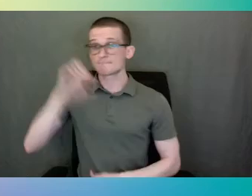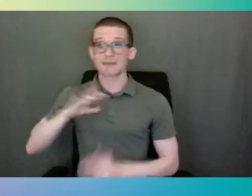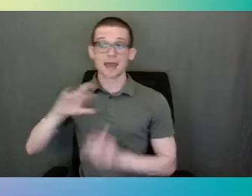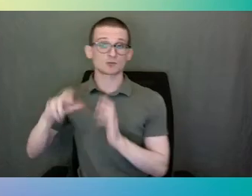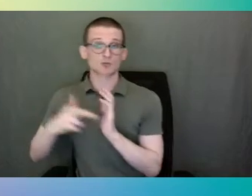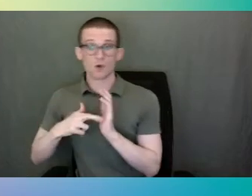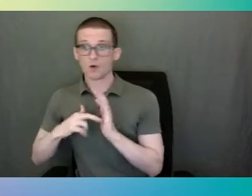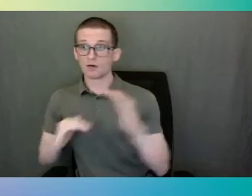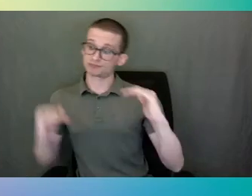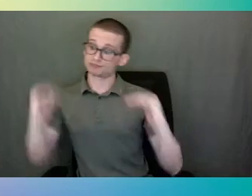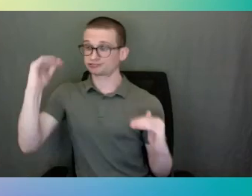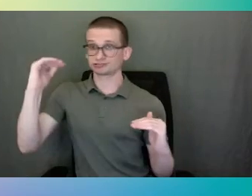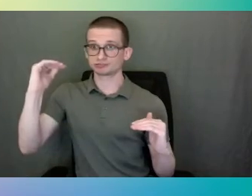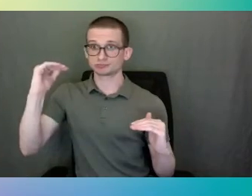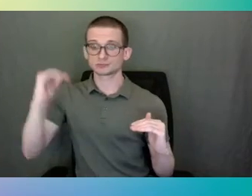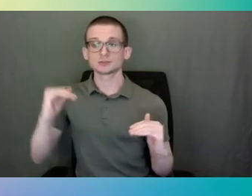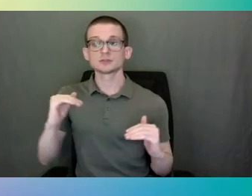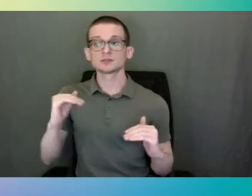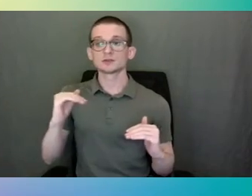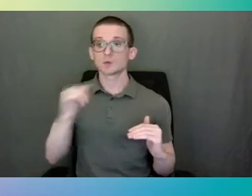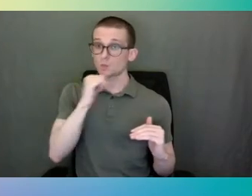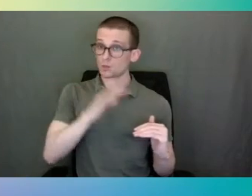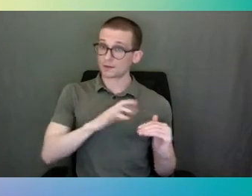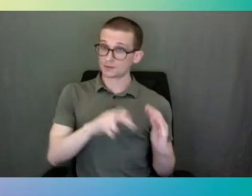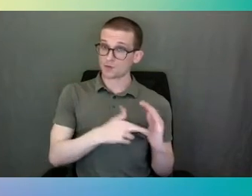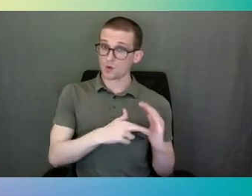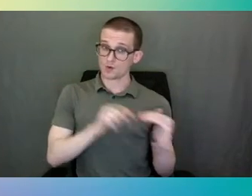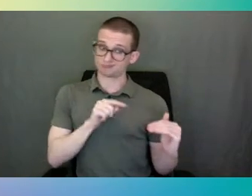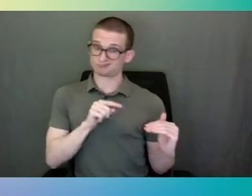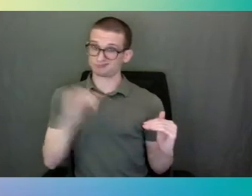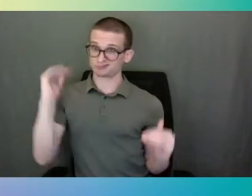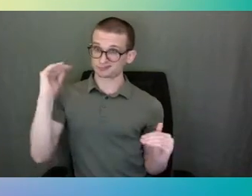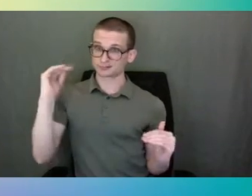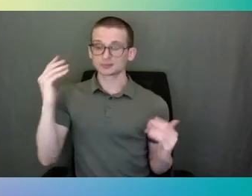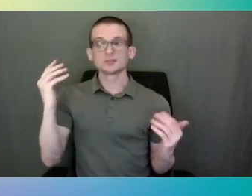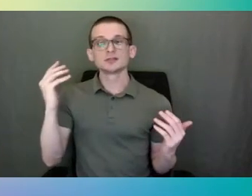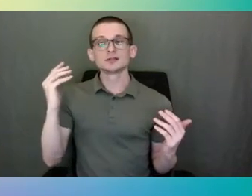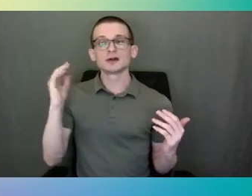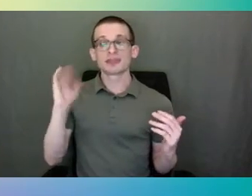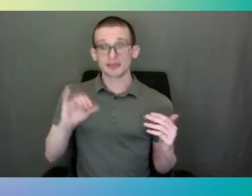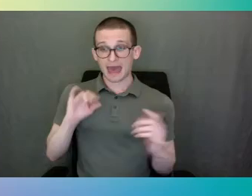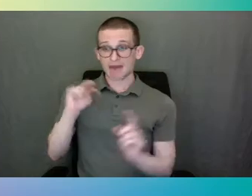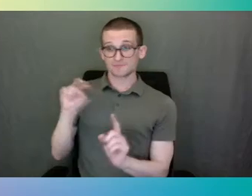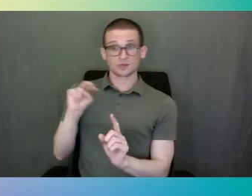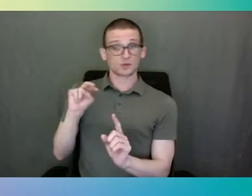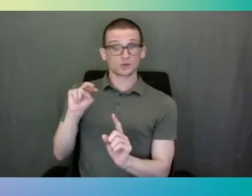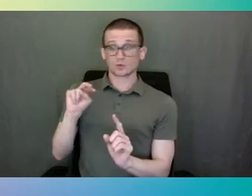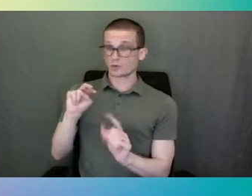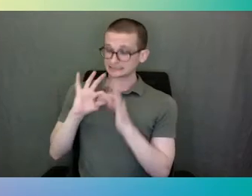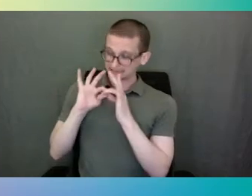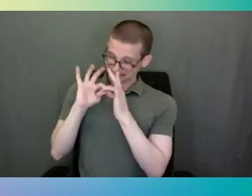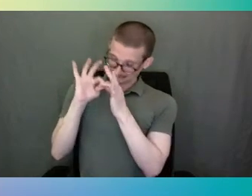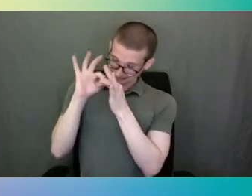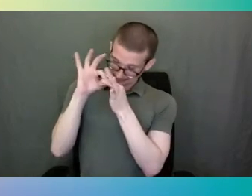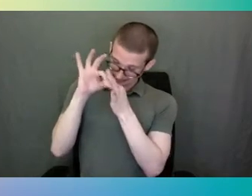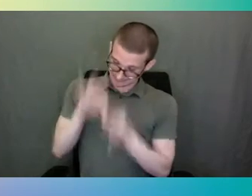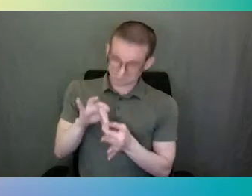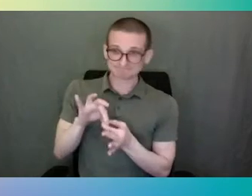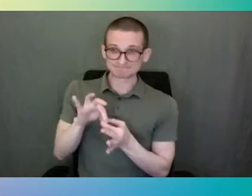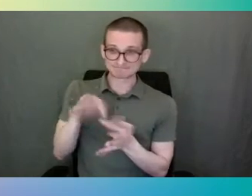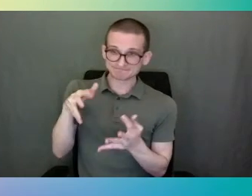the inferior role of women are inextricably linked to the writing